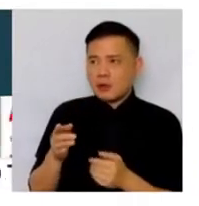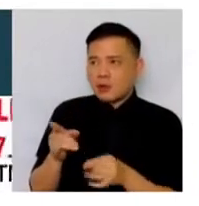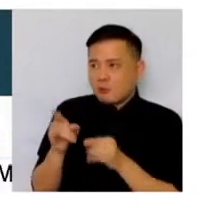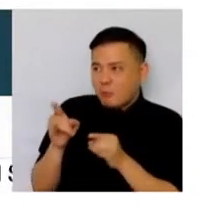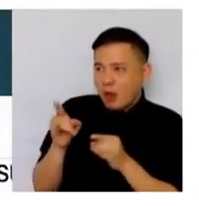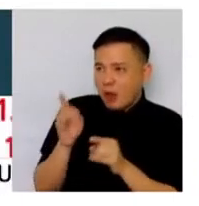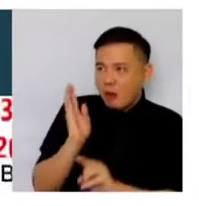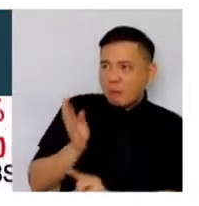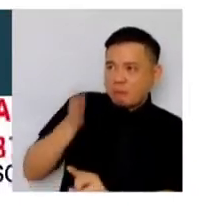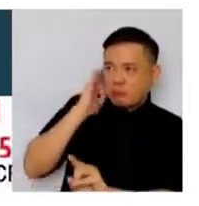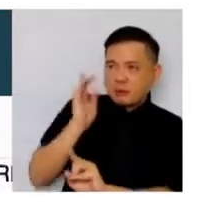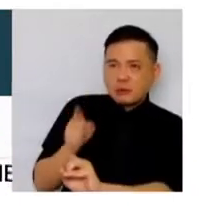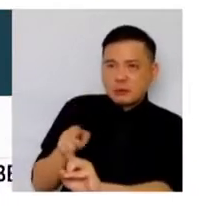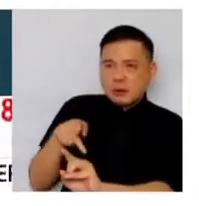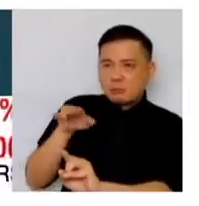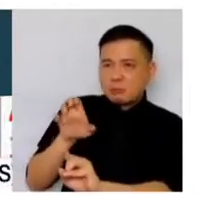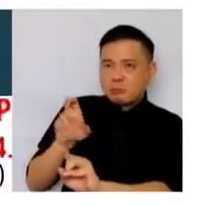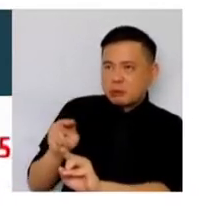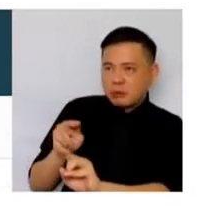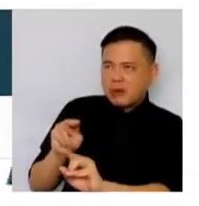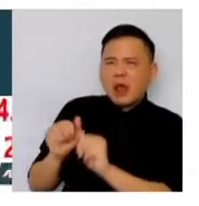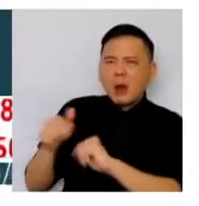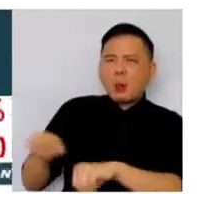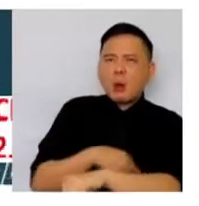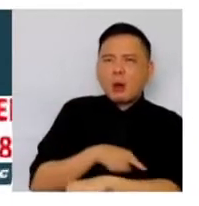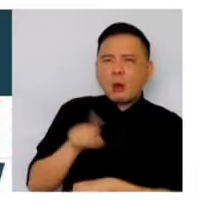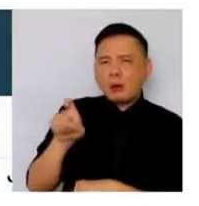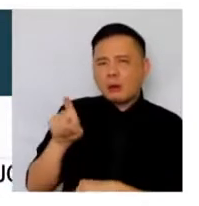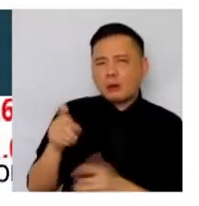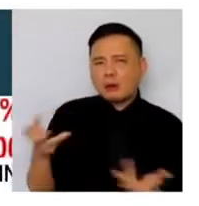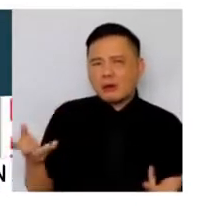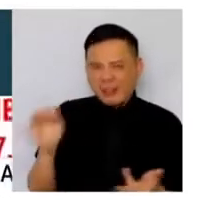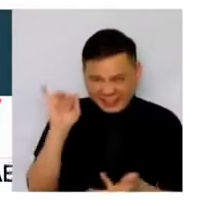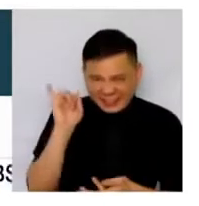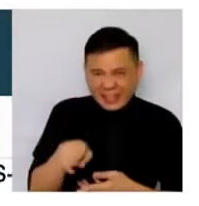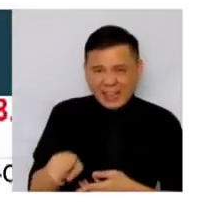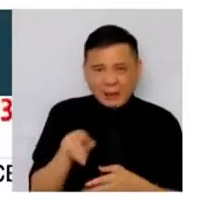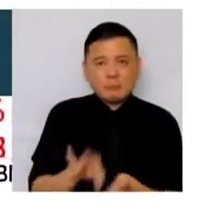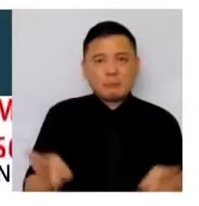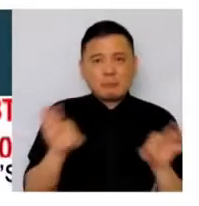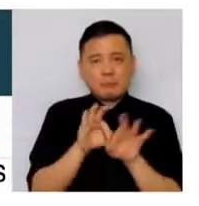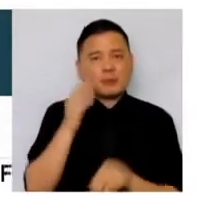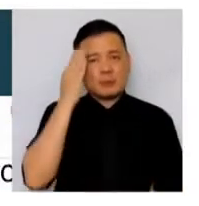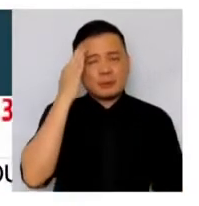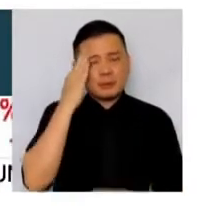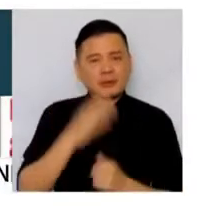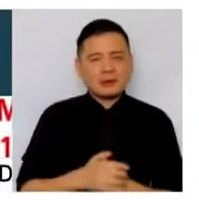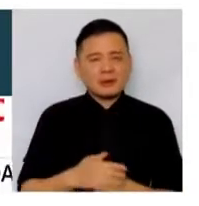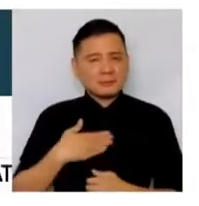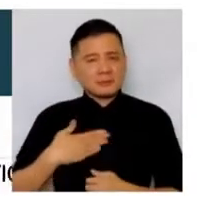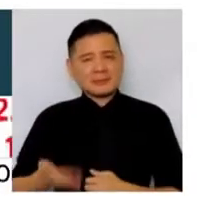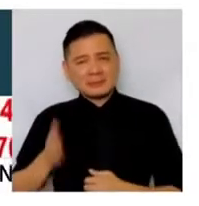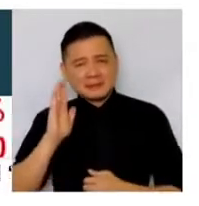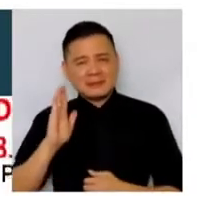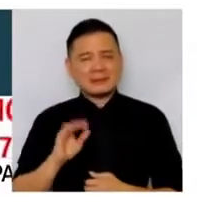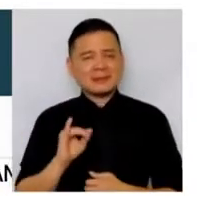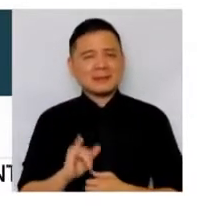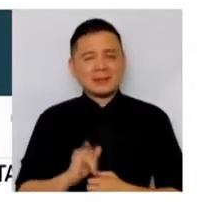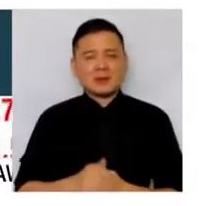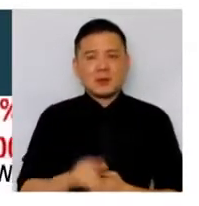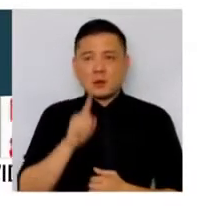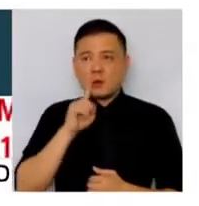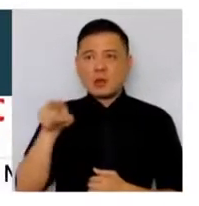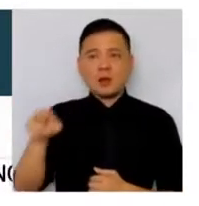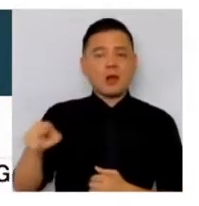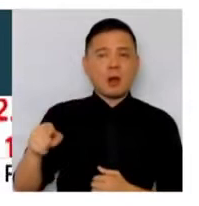the nuclear option? Have you thought of that? I mean, because this is, oh my God, this is the one